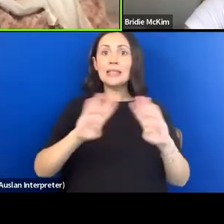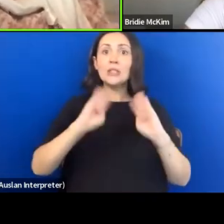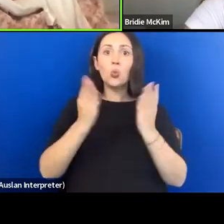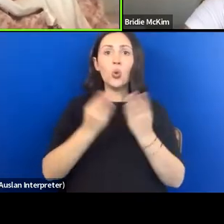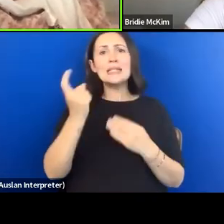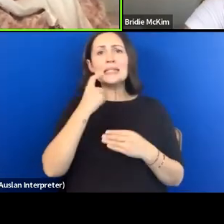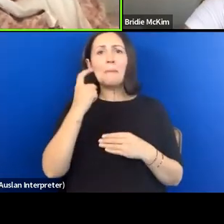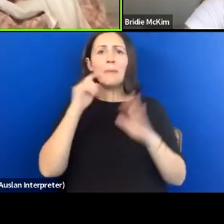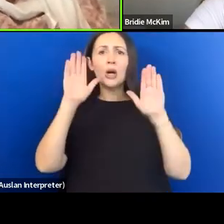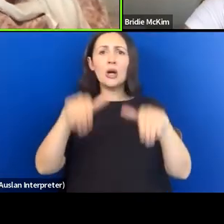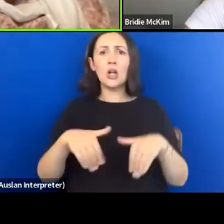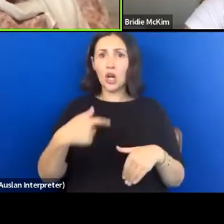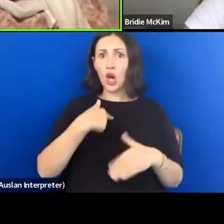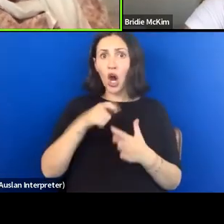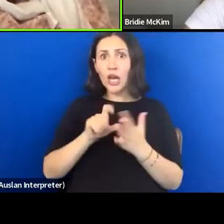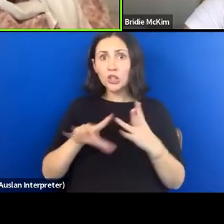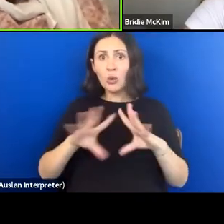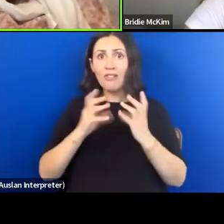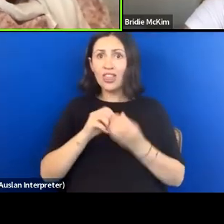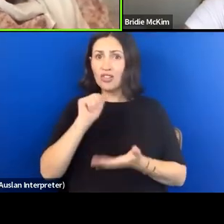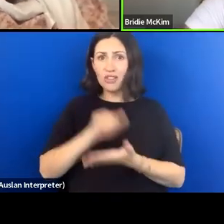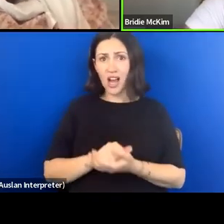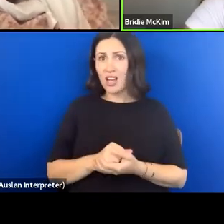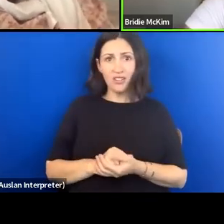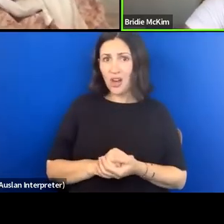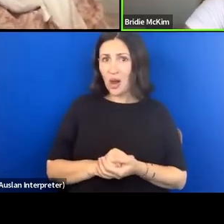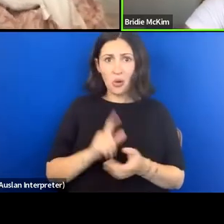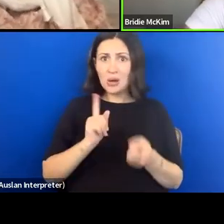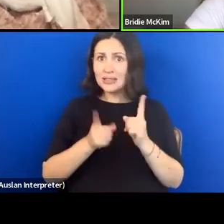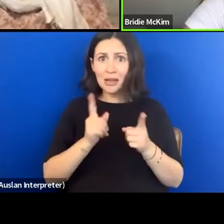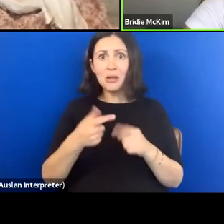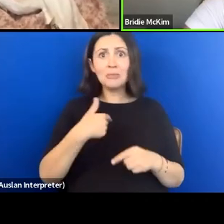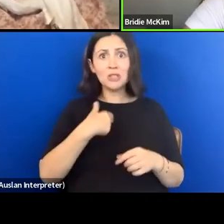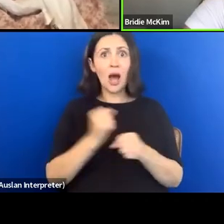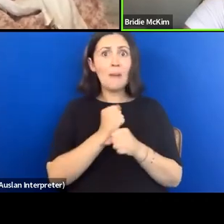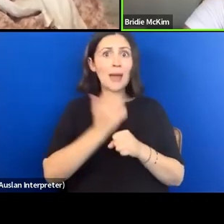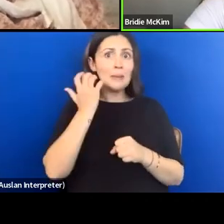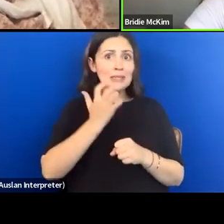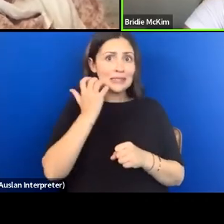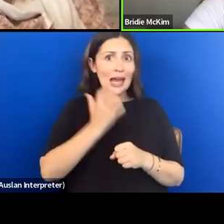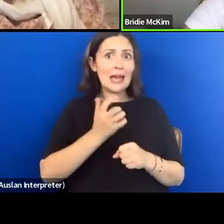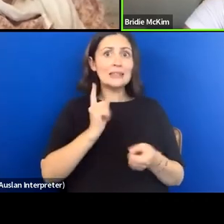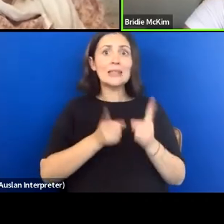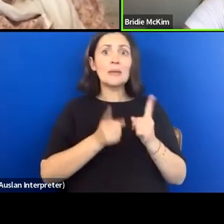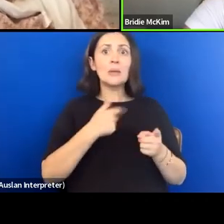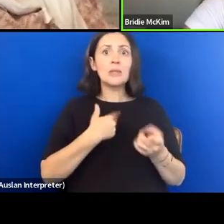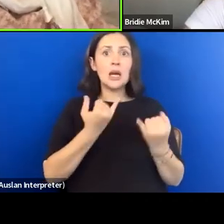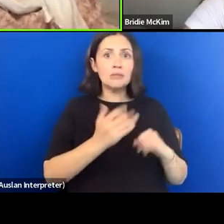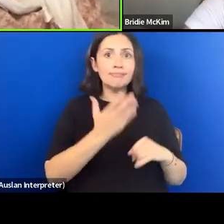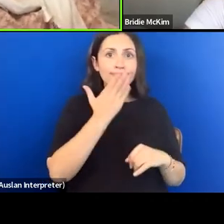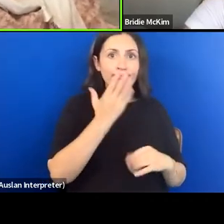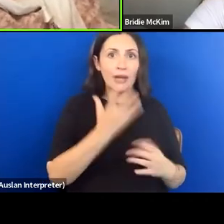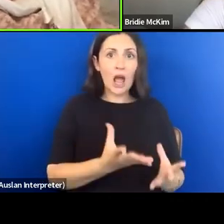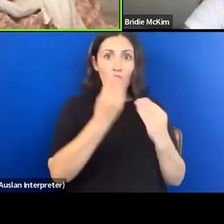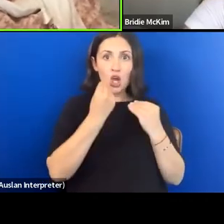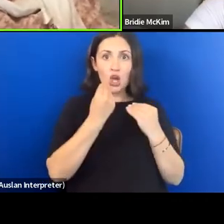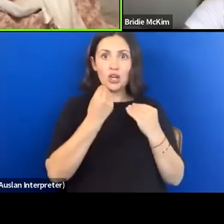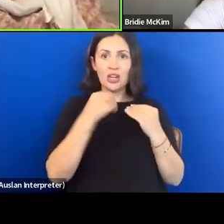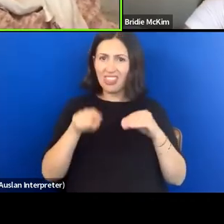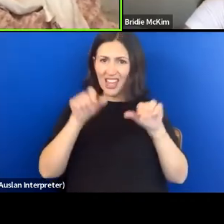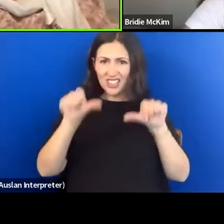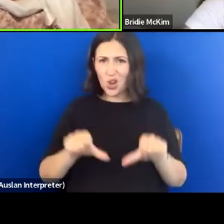right all the time, because I don't and I won't. And that's okay